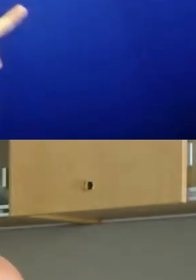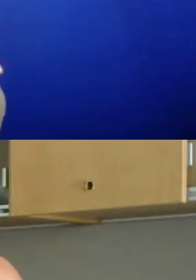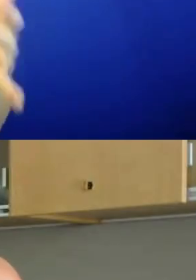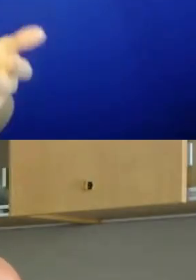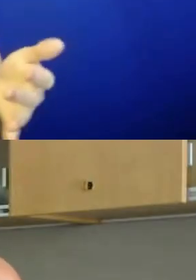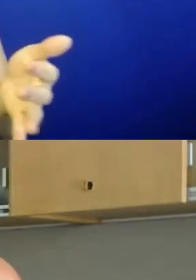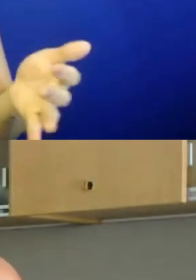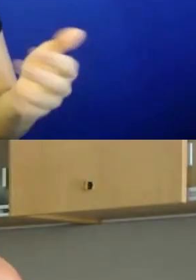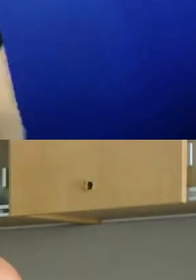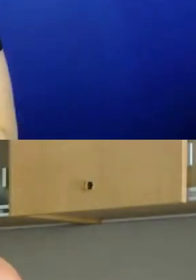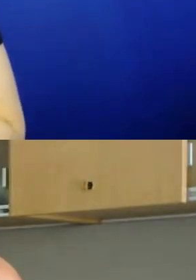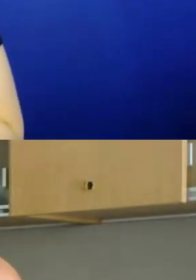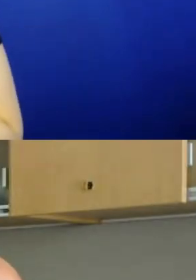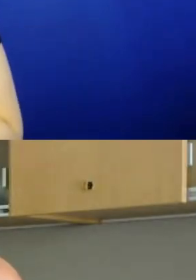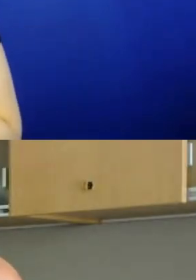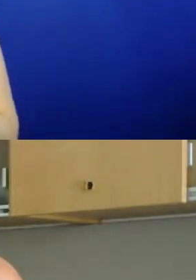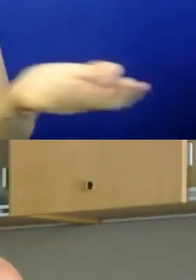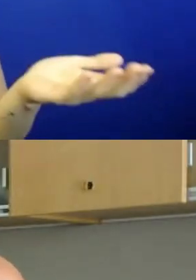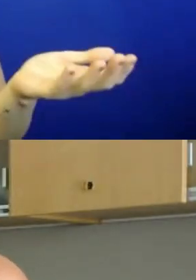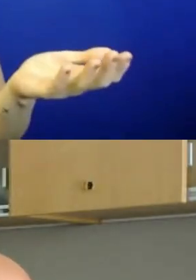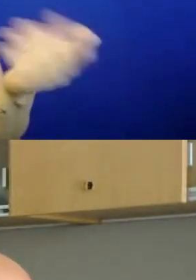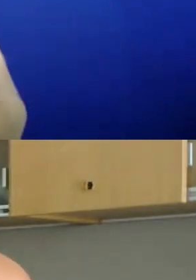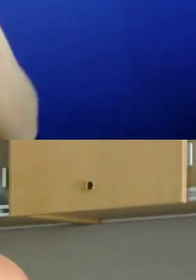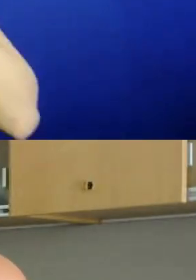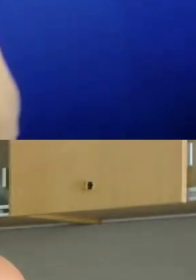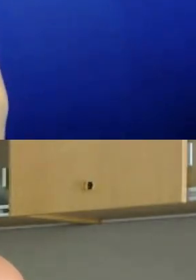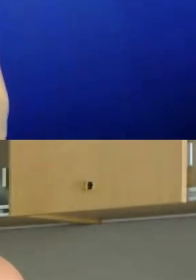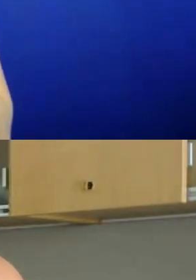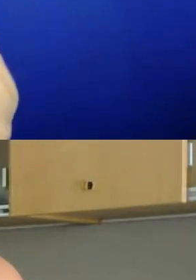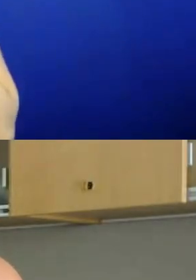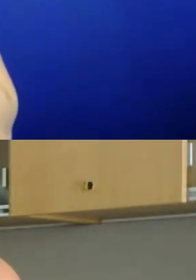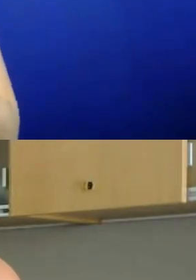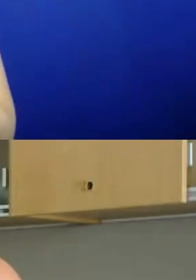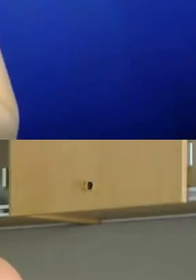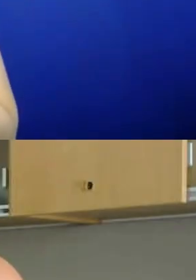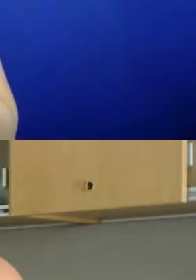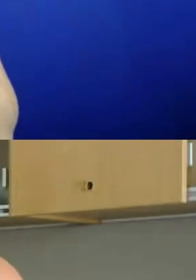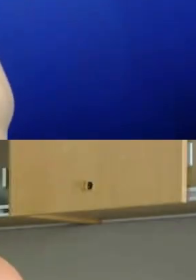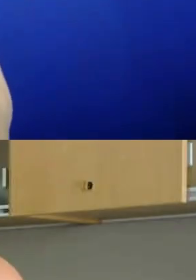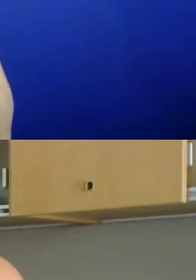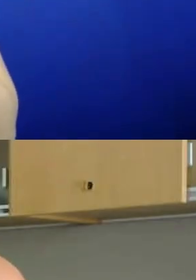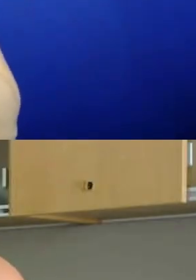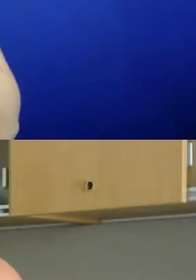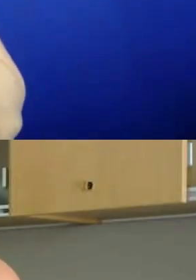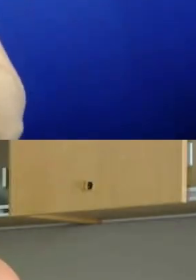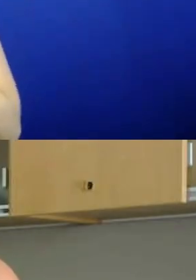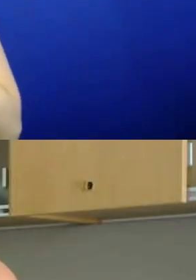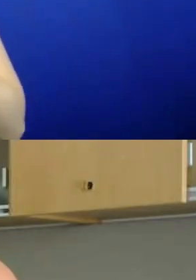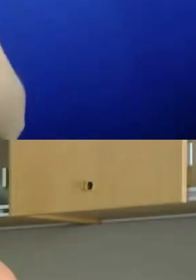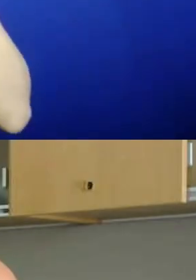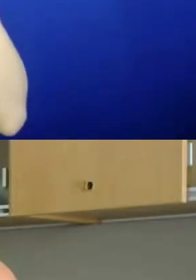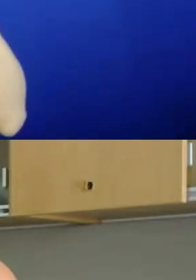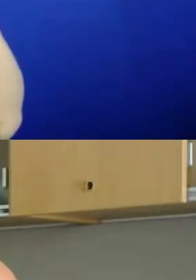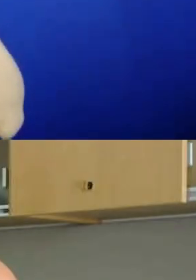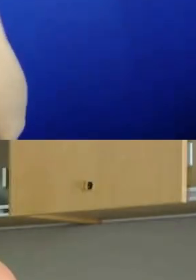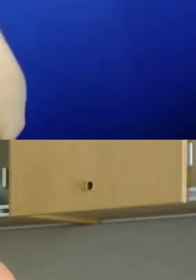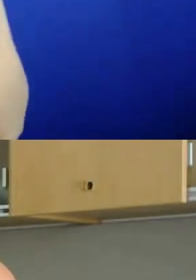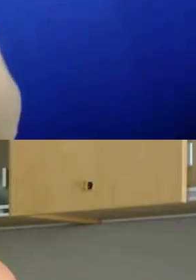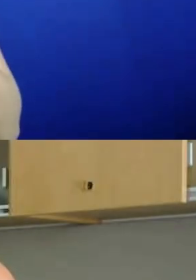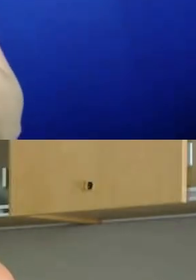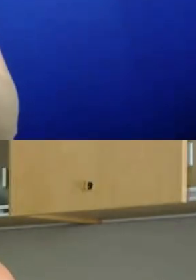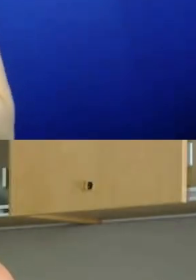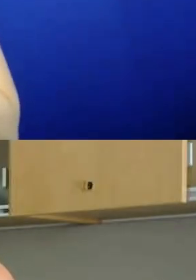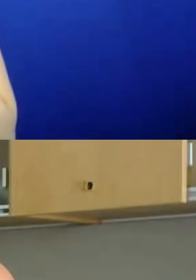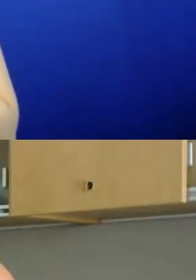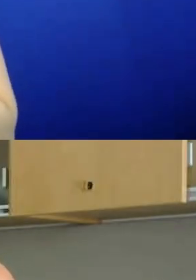mean, I drink coffee every day. If I don't have my caffeine, I get a headache because I didn't get my caffeine. I